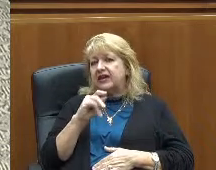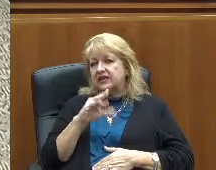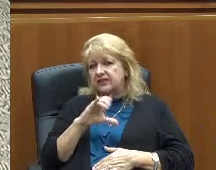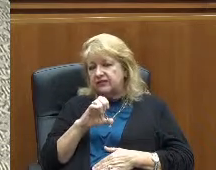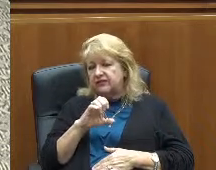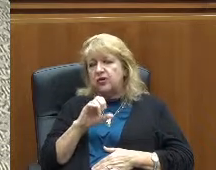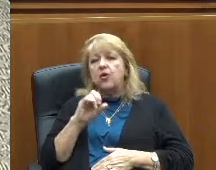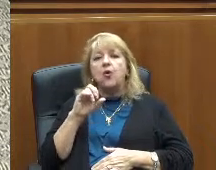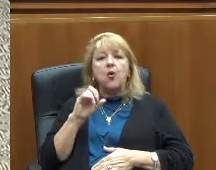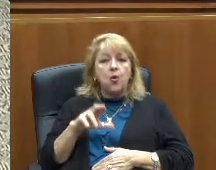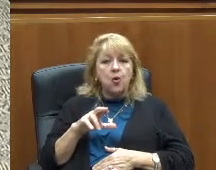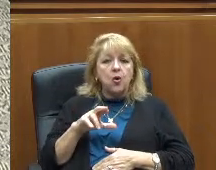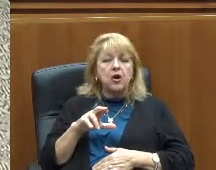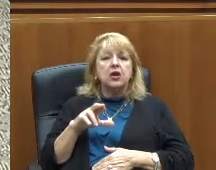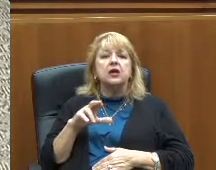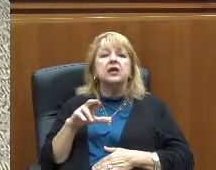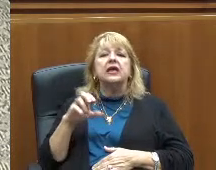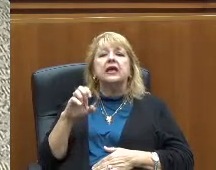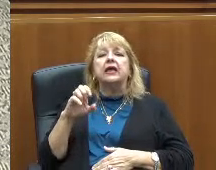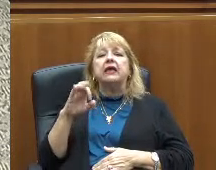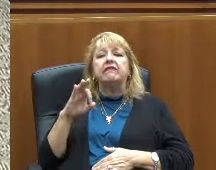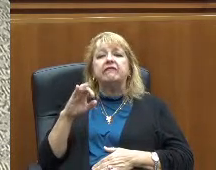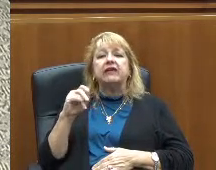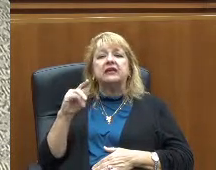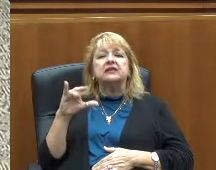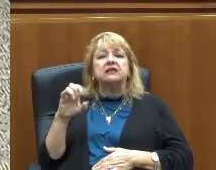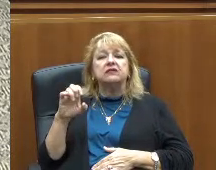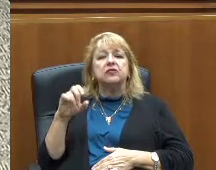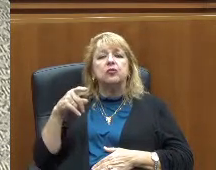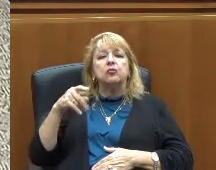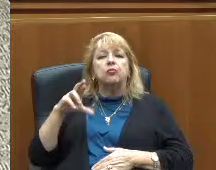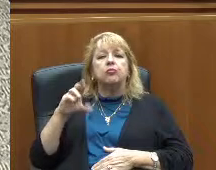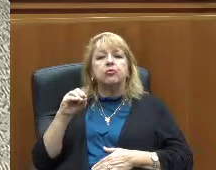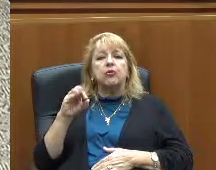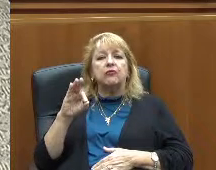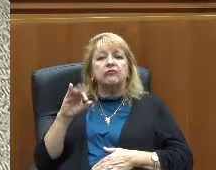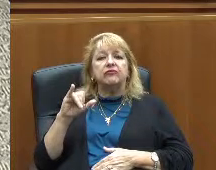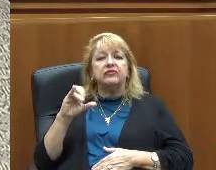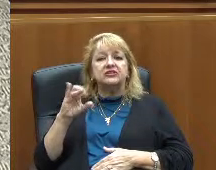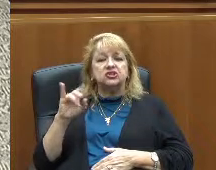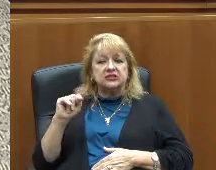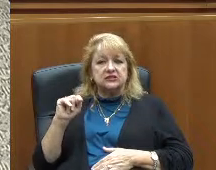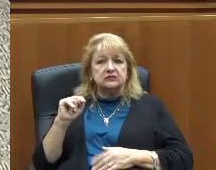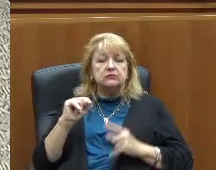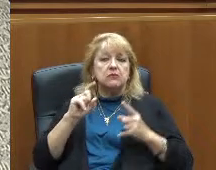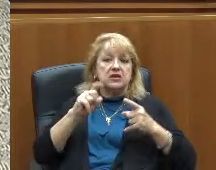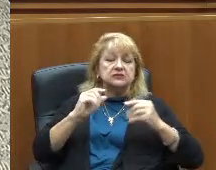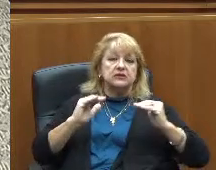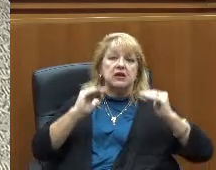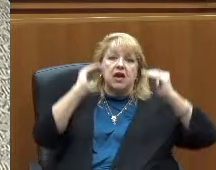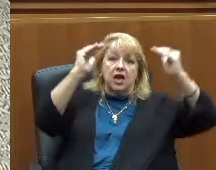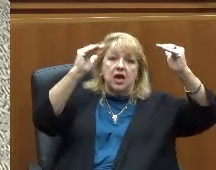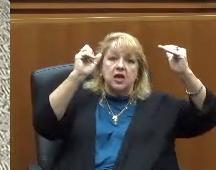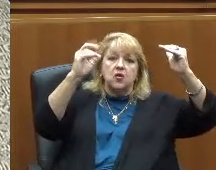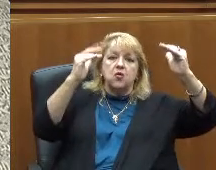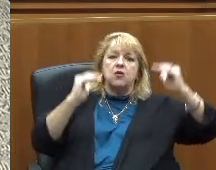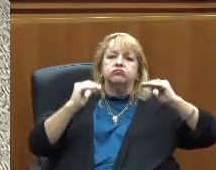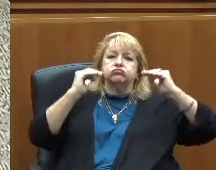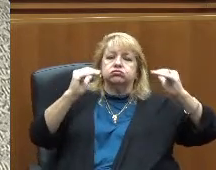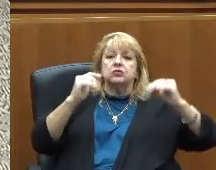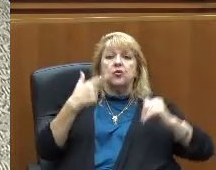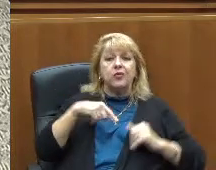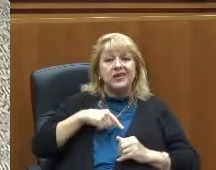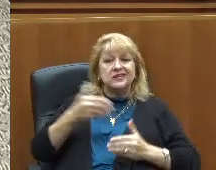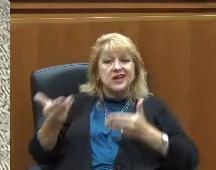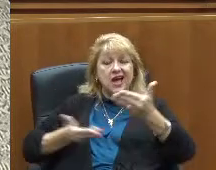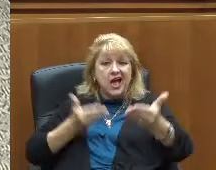math. And those are the areas, because what we were finding, we had to hire 44 additional math teachers